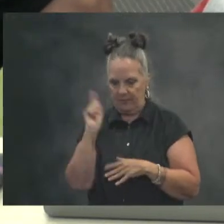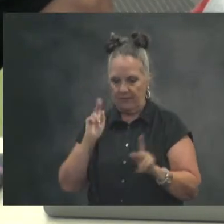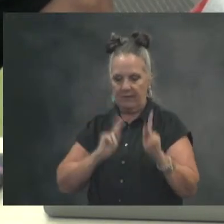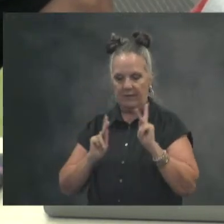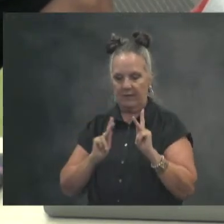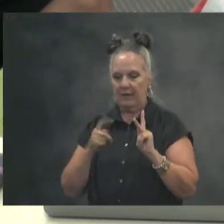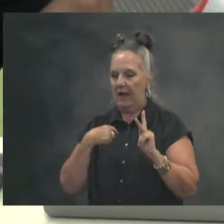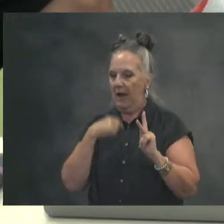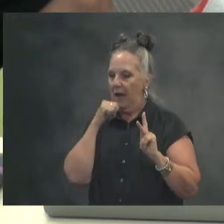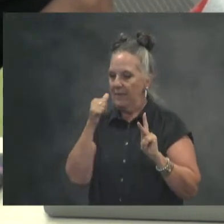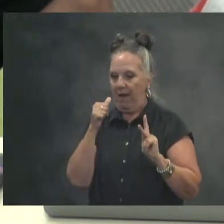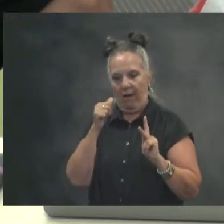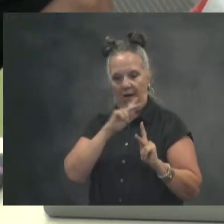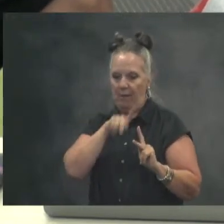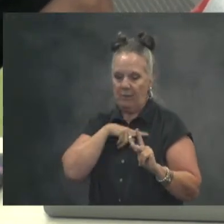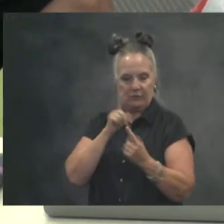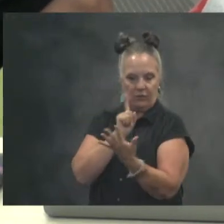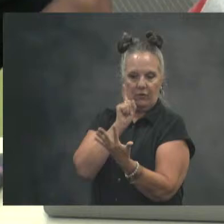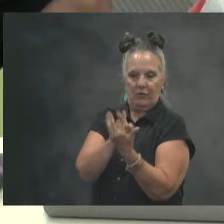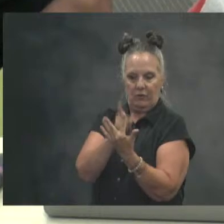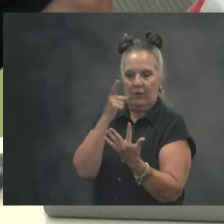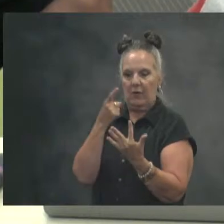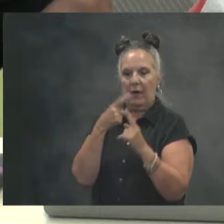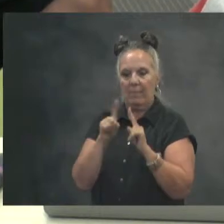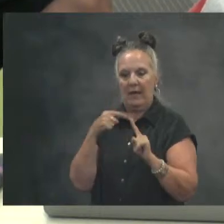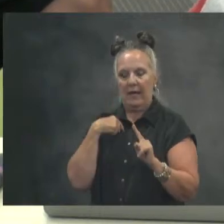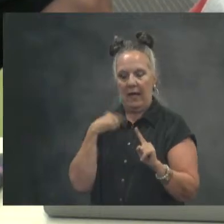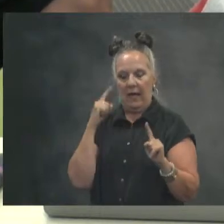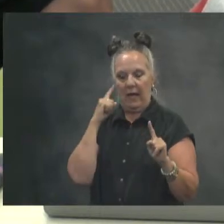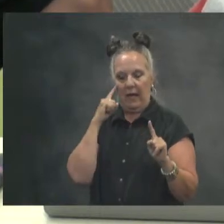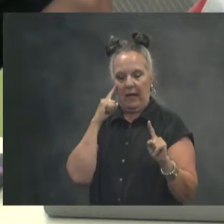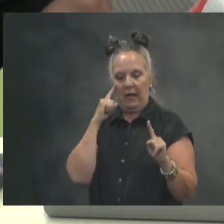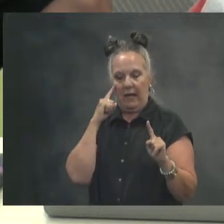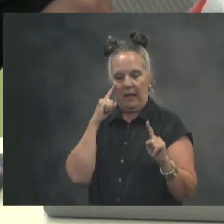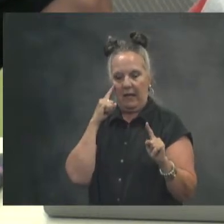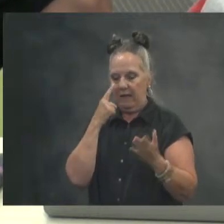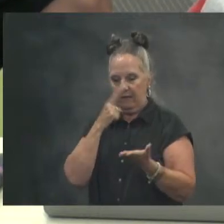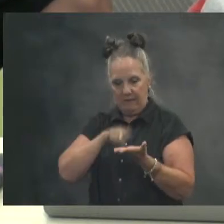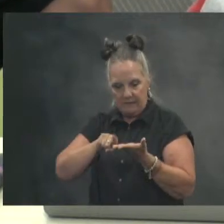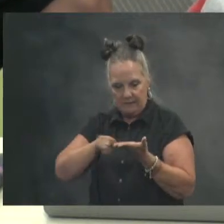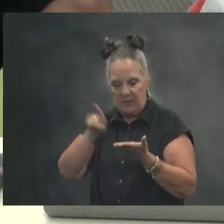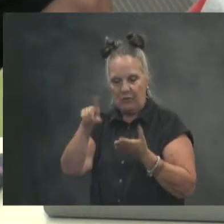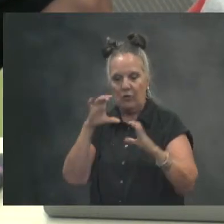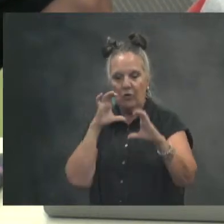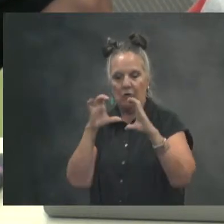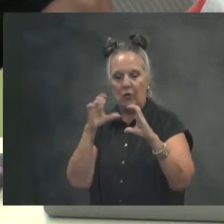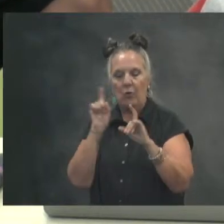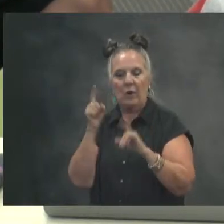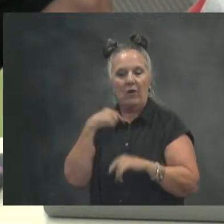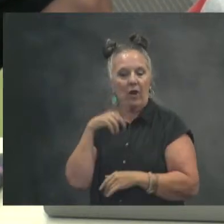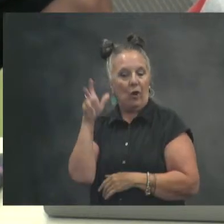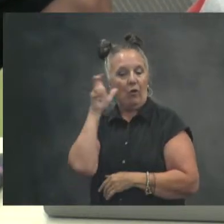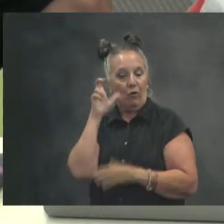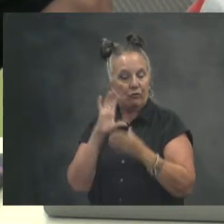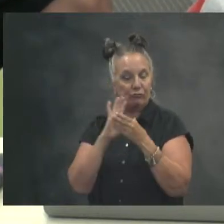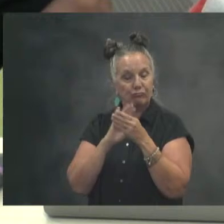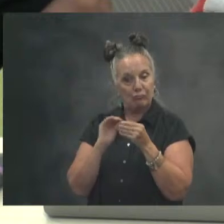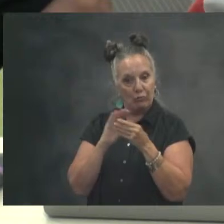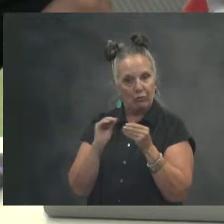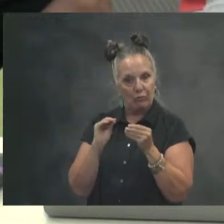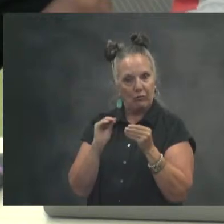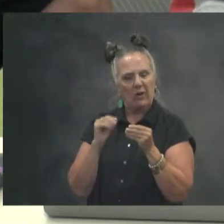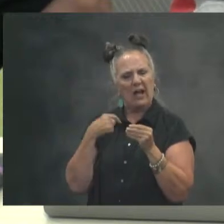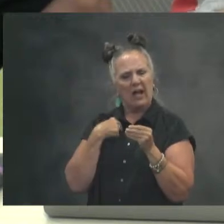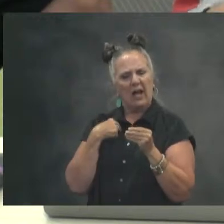I'm not getting personal, but I sat through a conversation where I heard a story. Then I